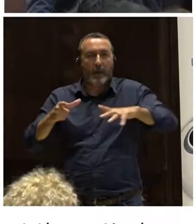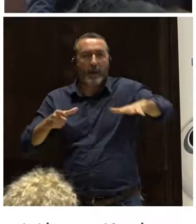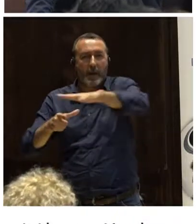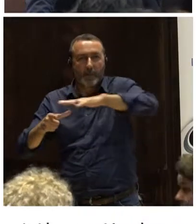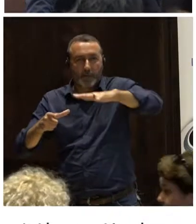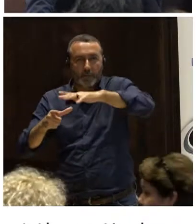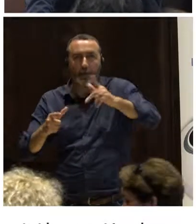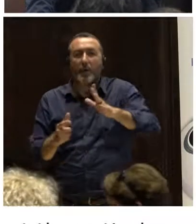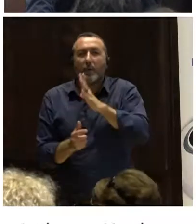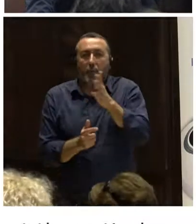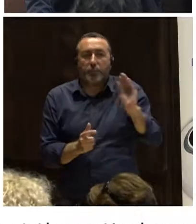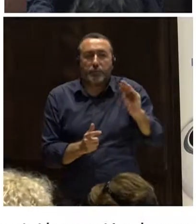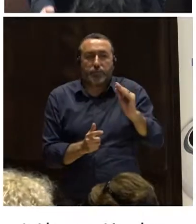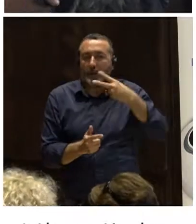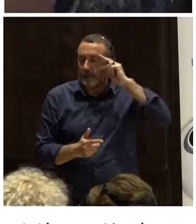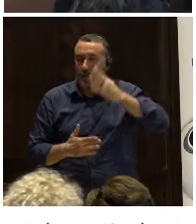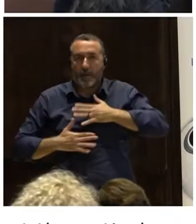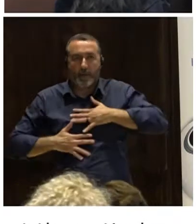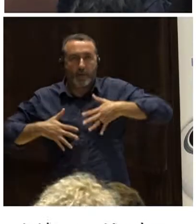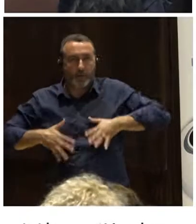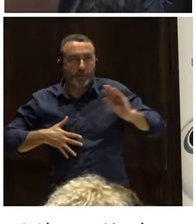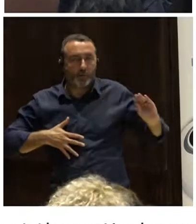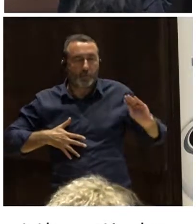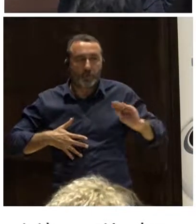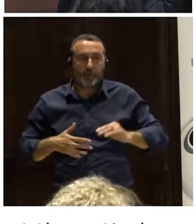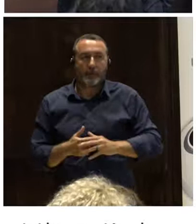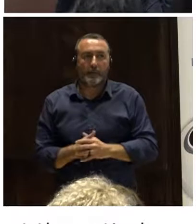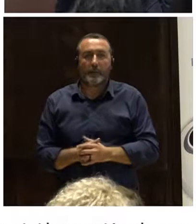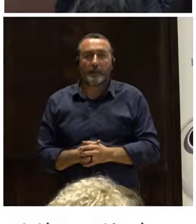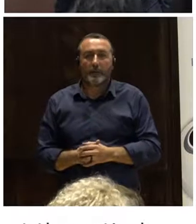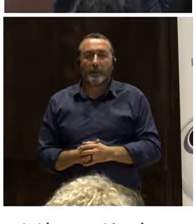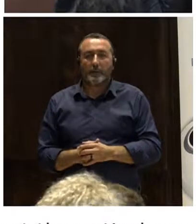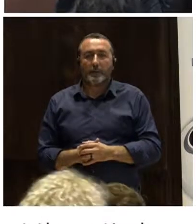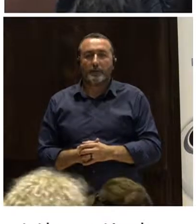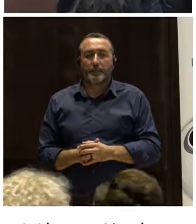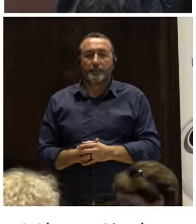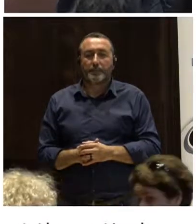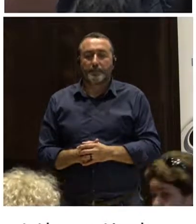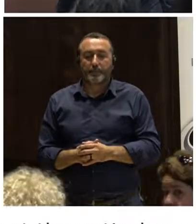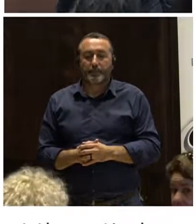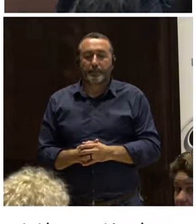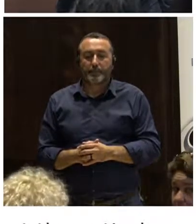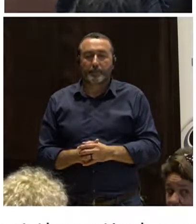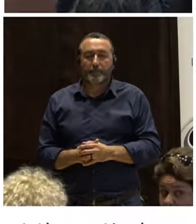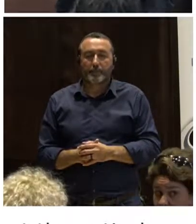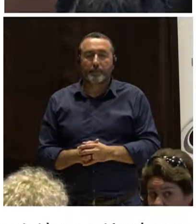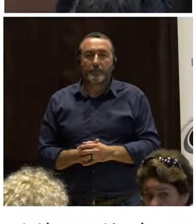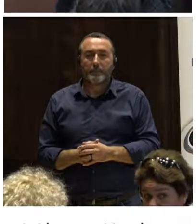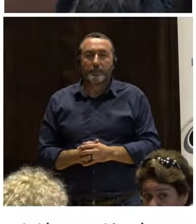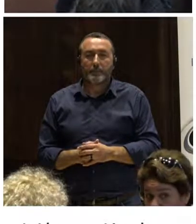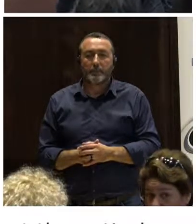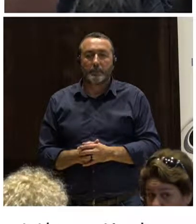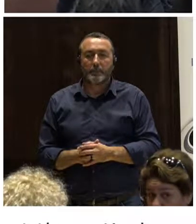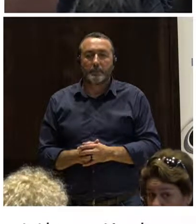experience. It is difficult to swap from one to the other,